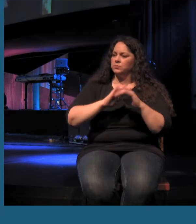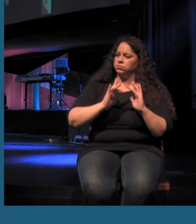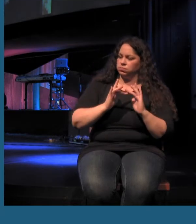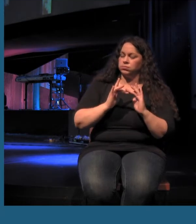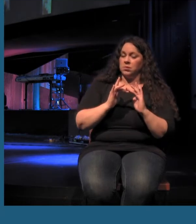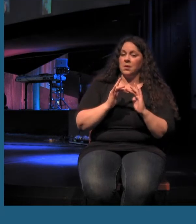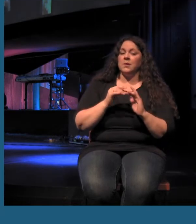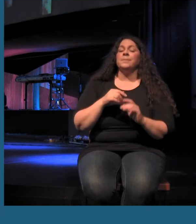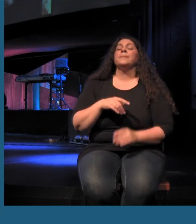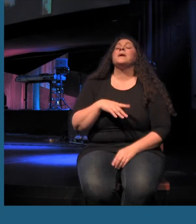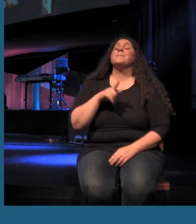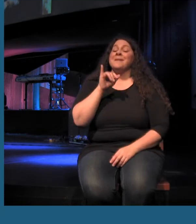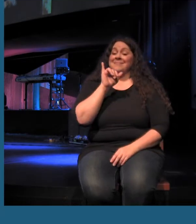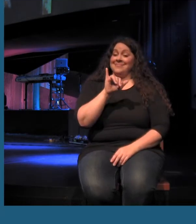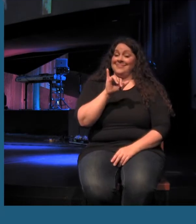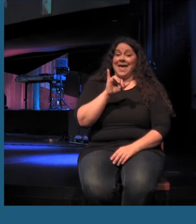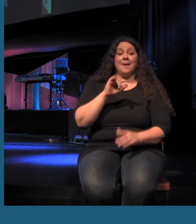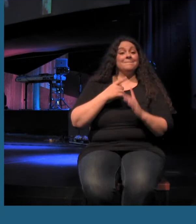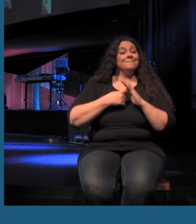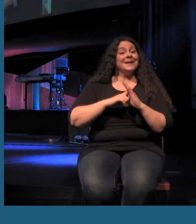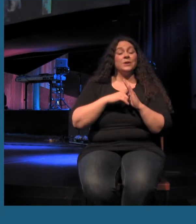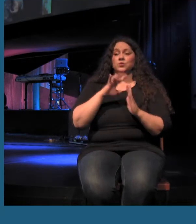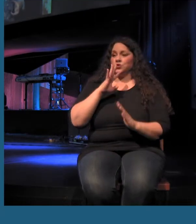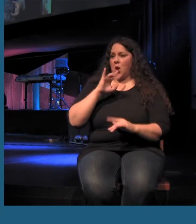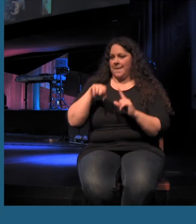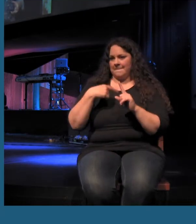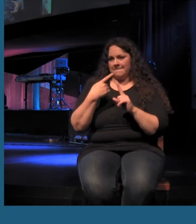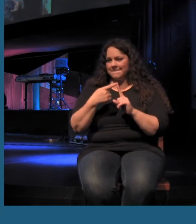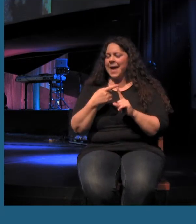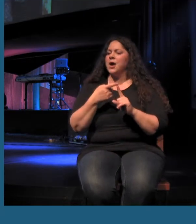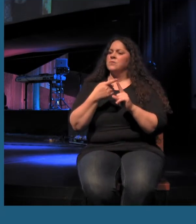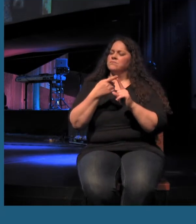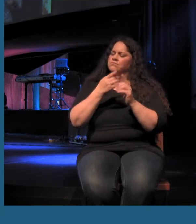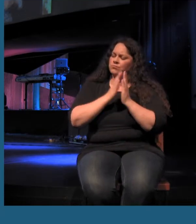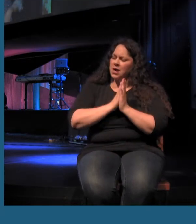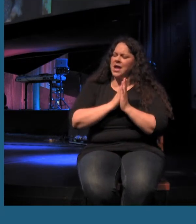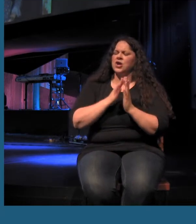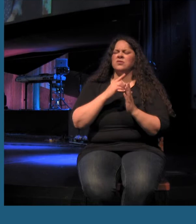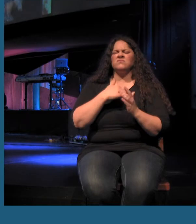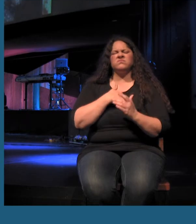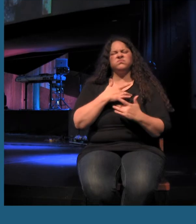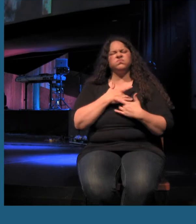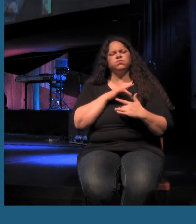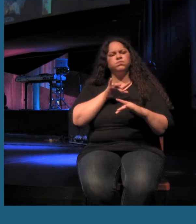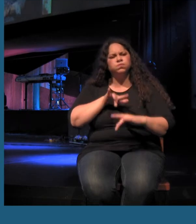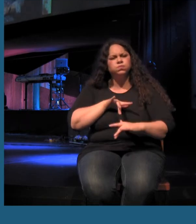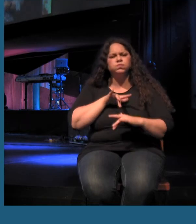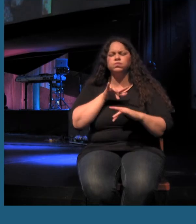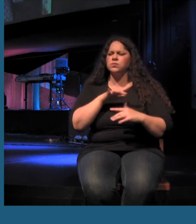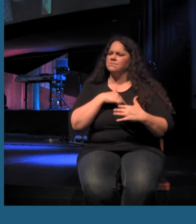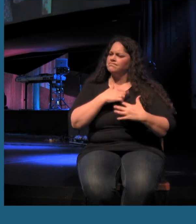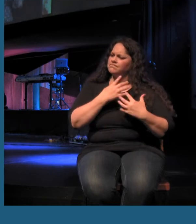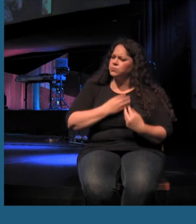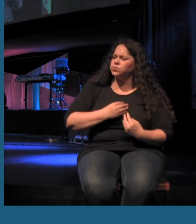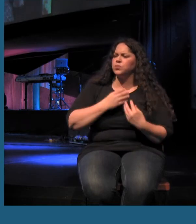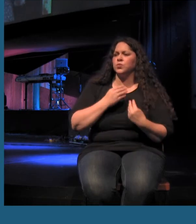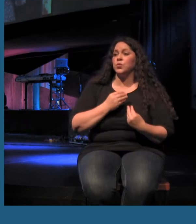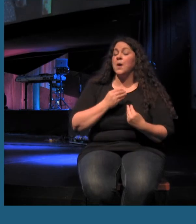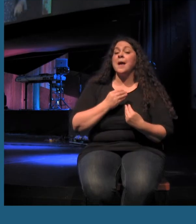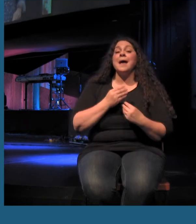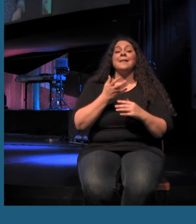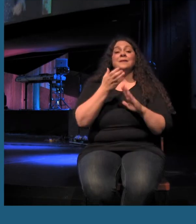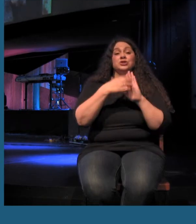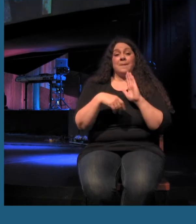it. Chapter 1 was all about Nehemiah being moved with compassion, the importance of prayer. Chapter 2 is all about